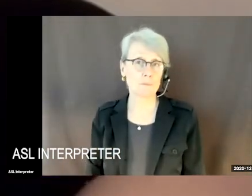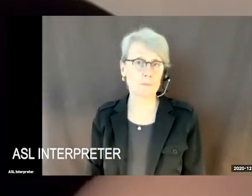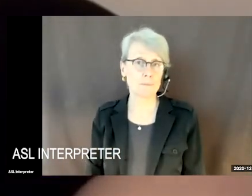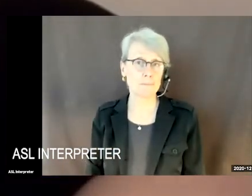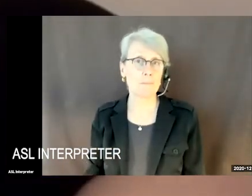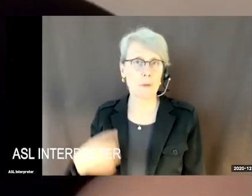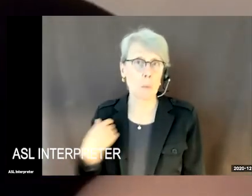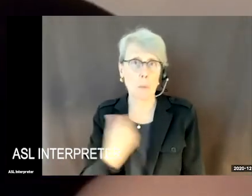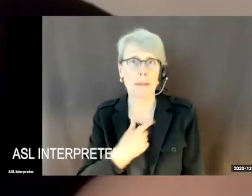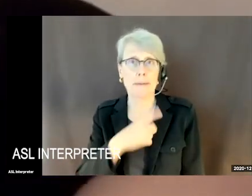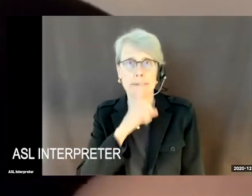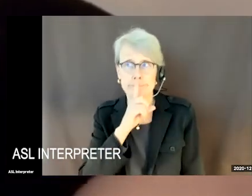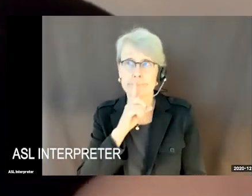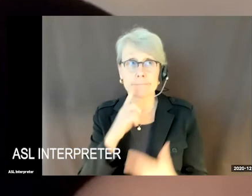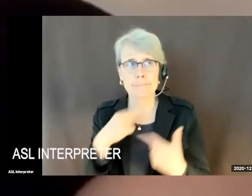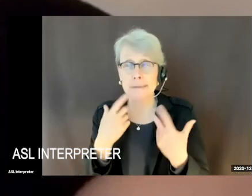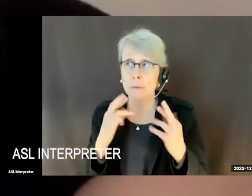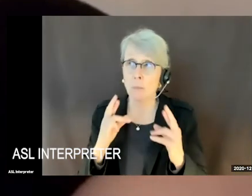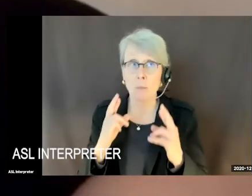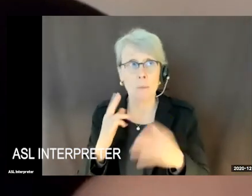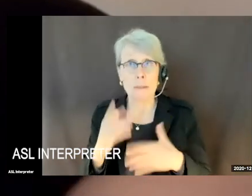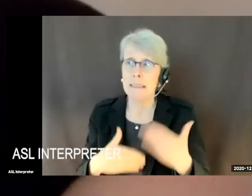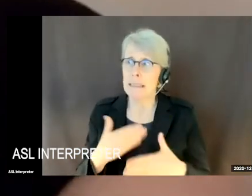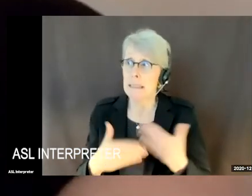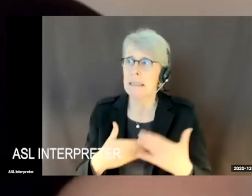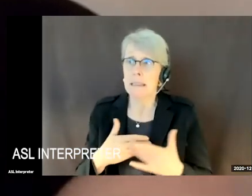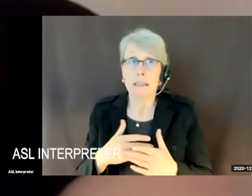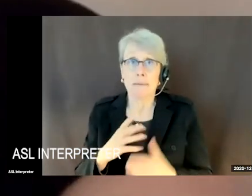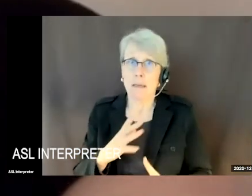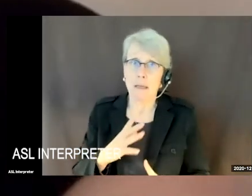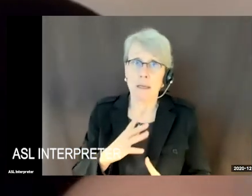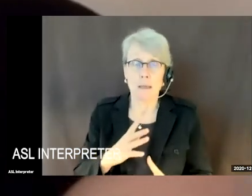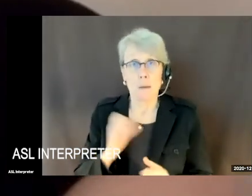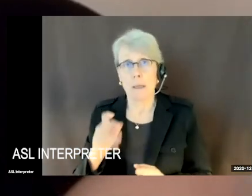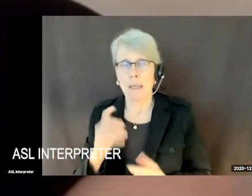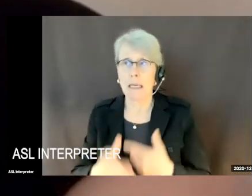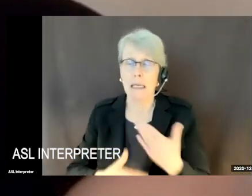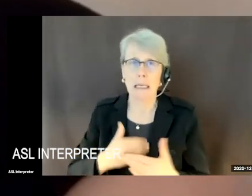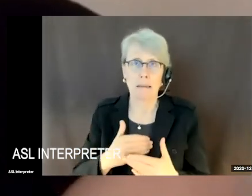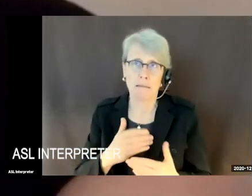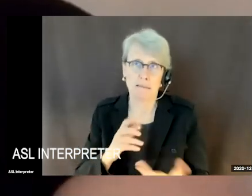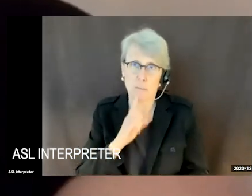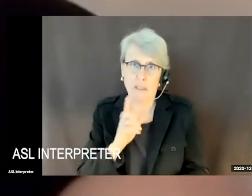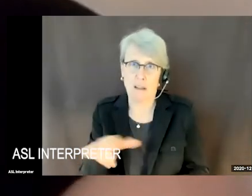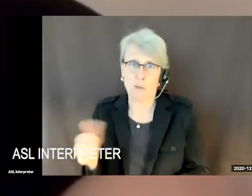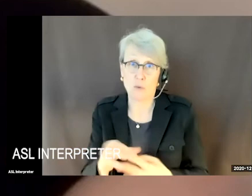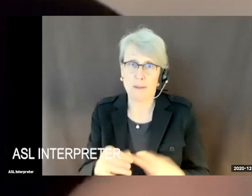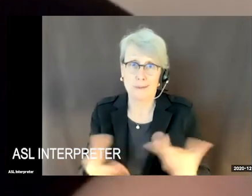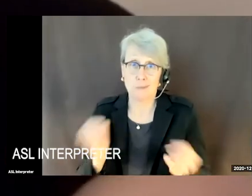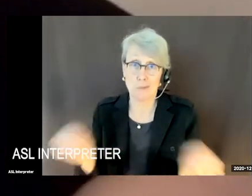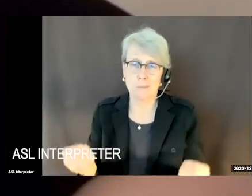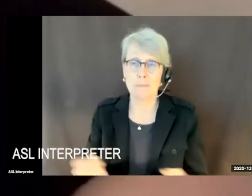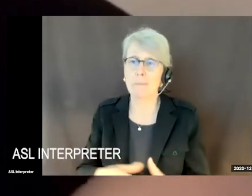government. And so we're just kind of going along with everything, and we hope for the best,